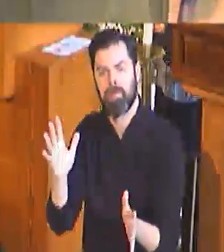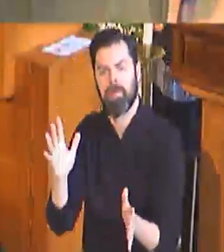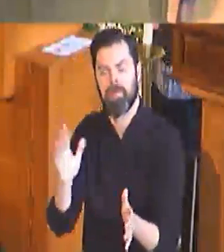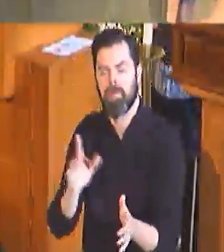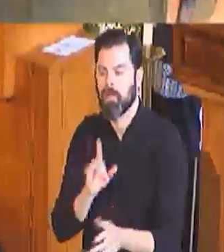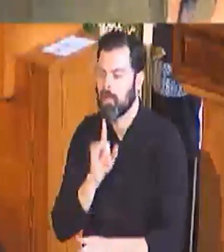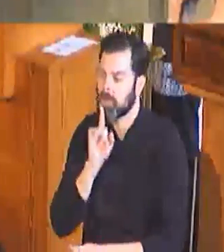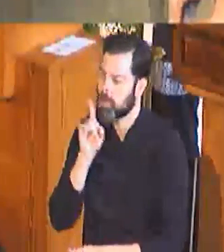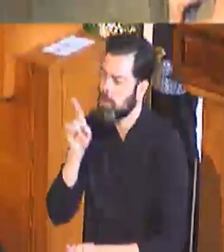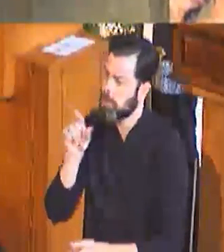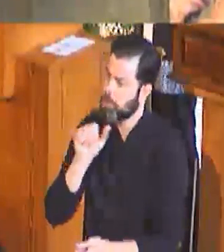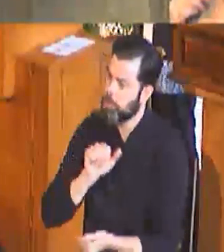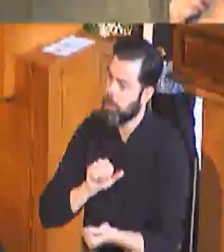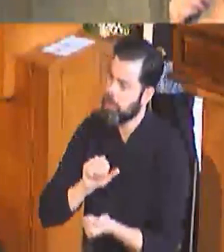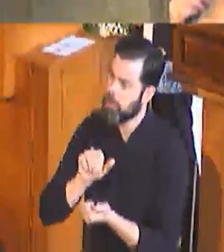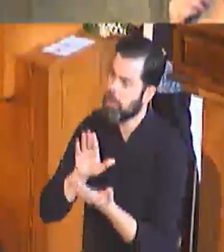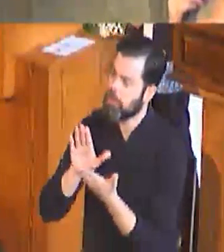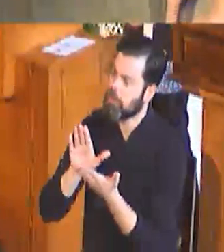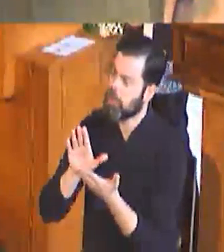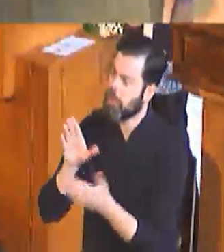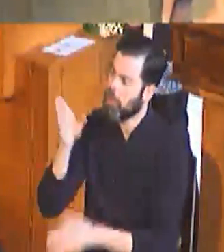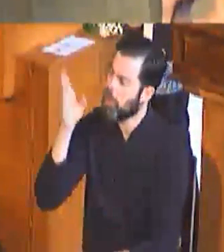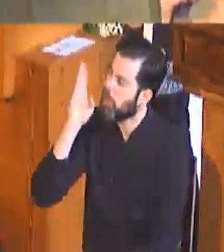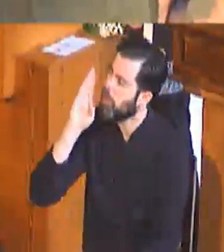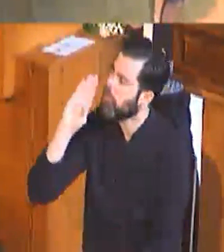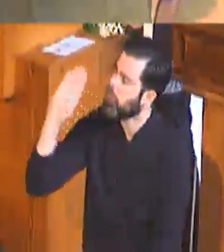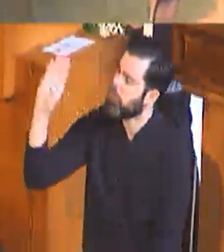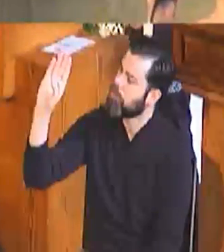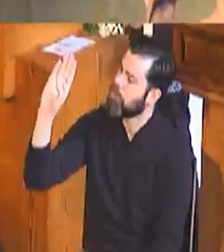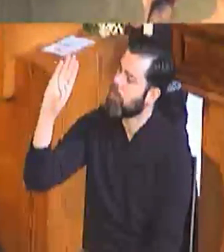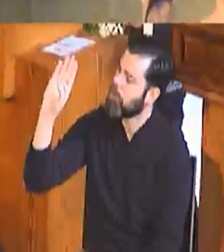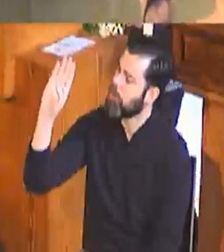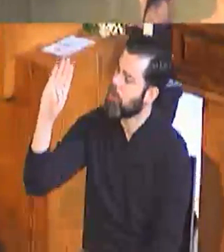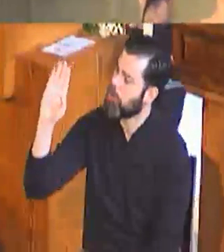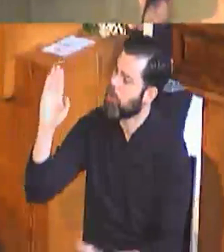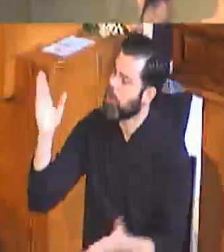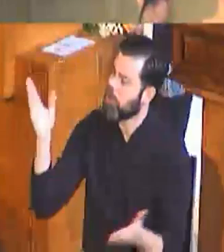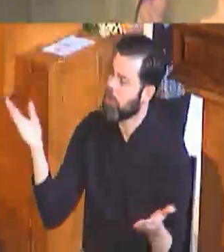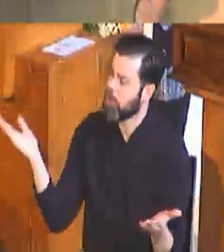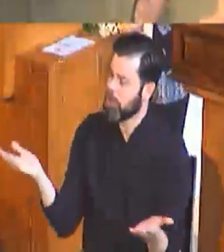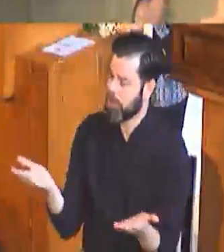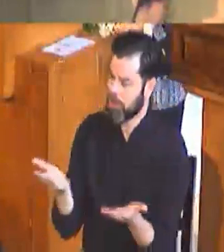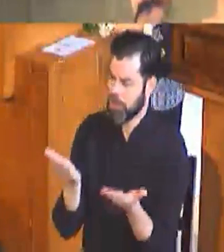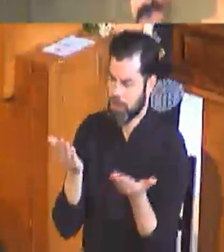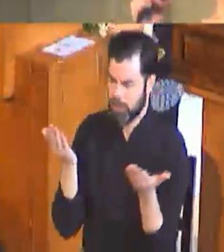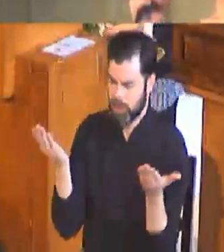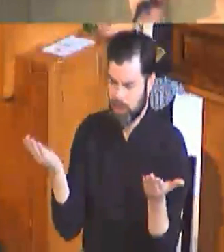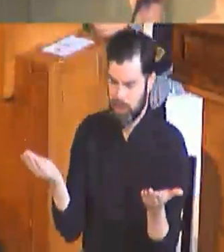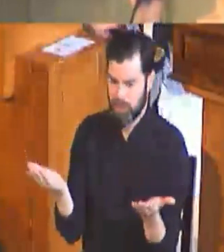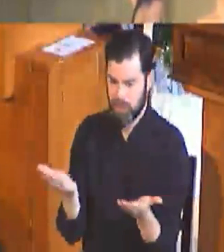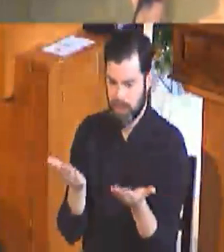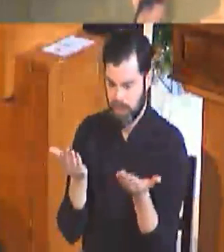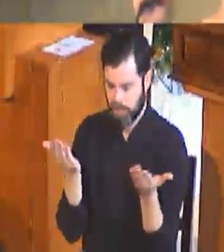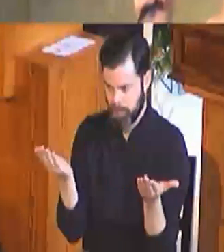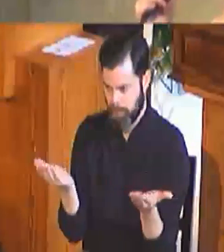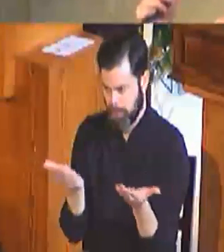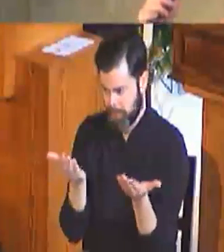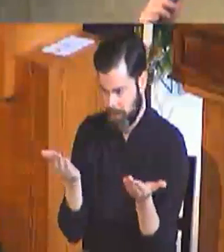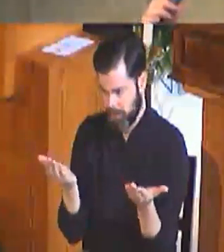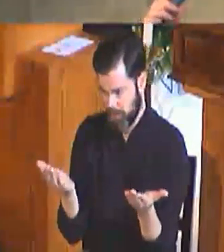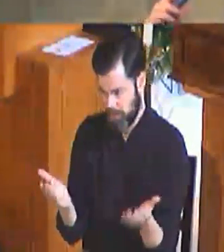Surely the presence of God is in